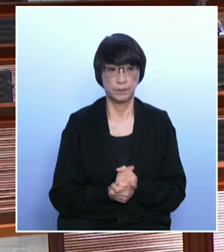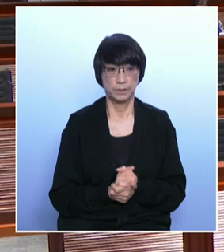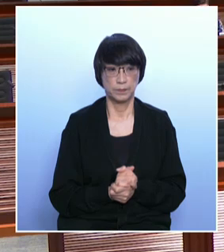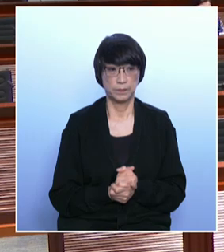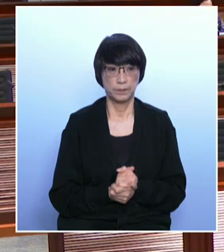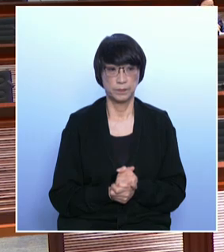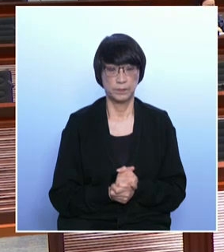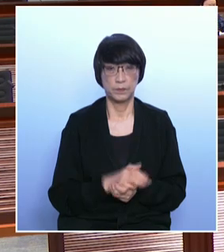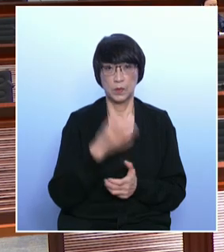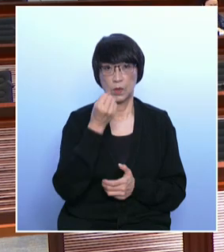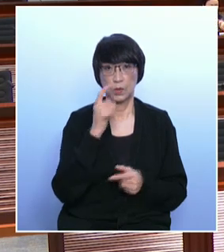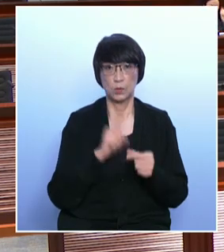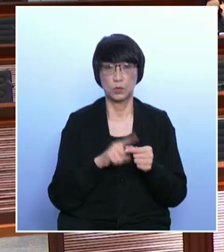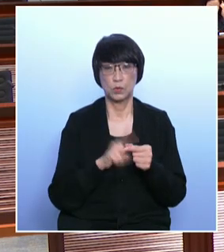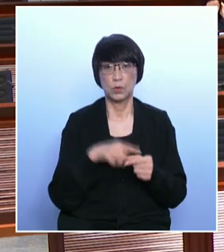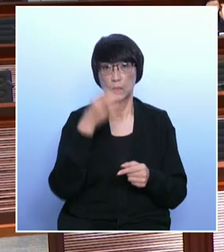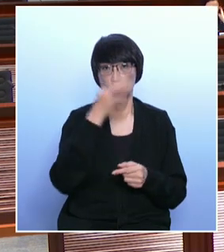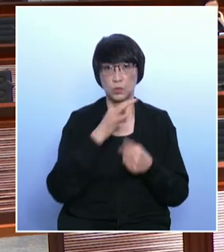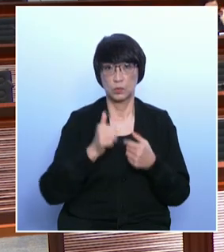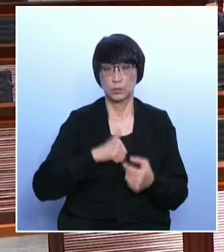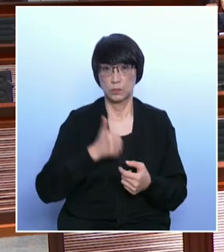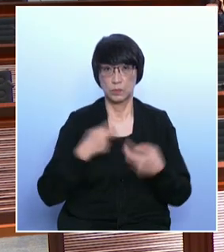Connie Lam. Thank you, Chairman.